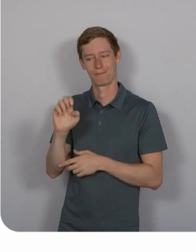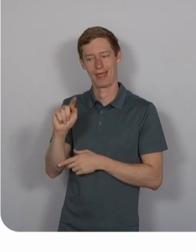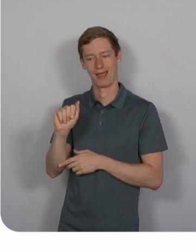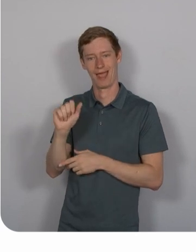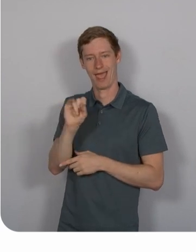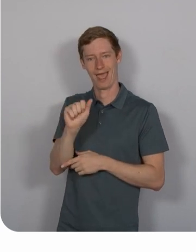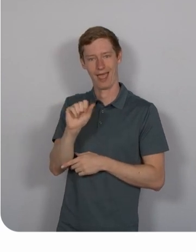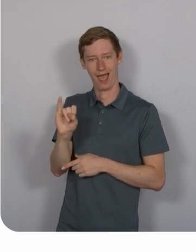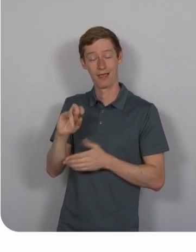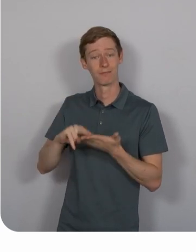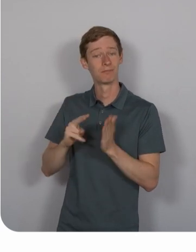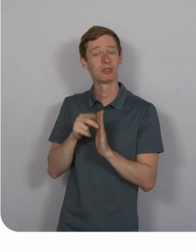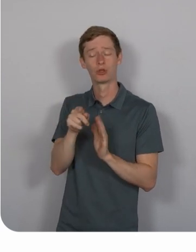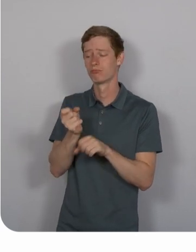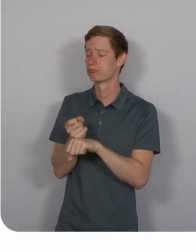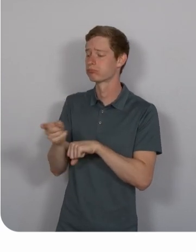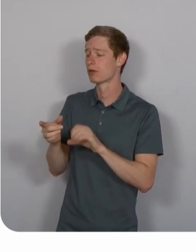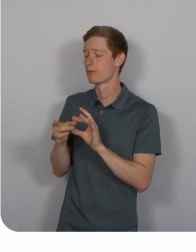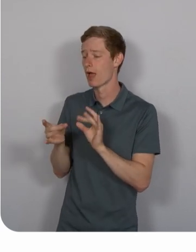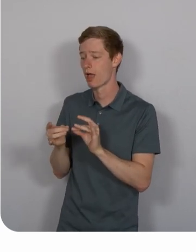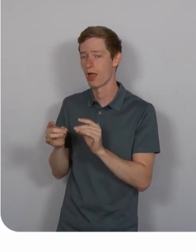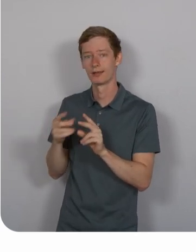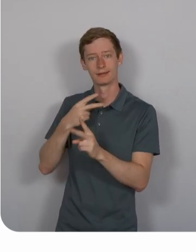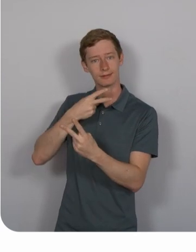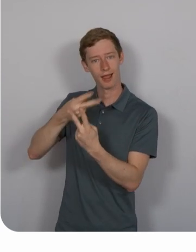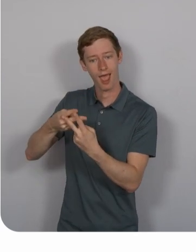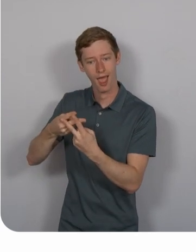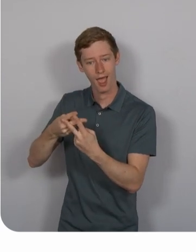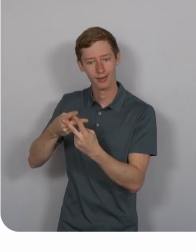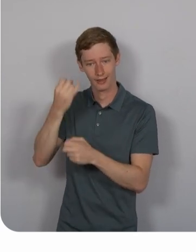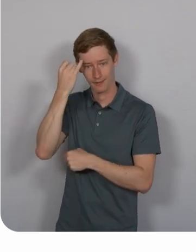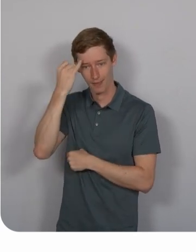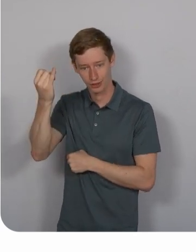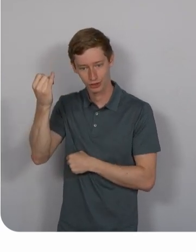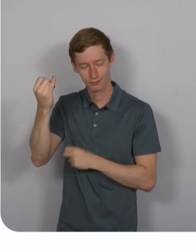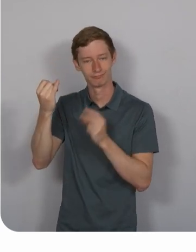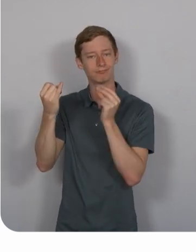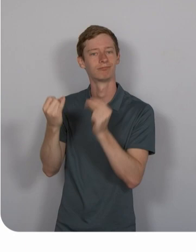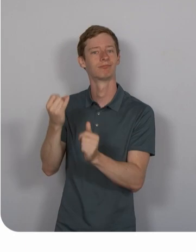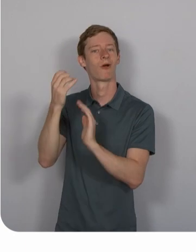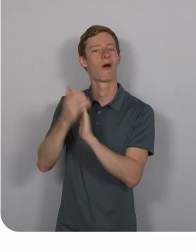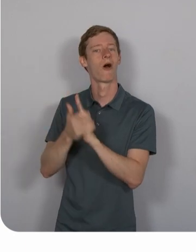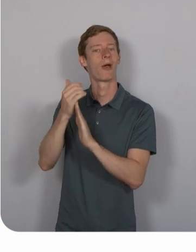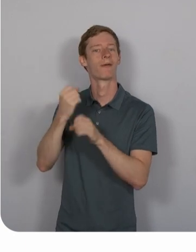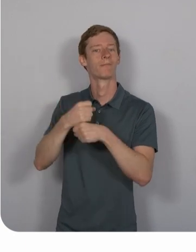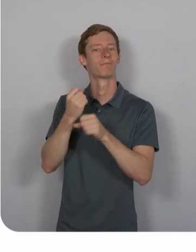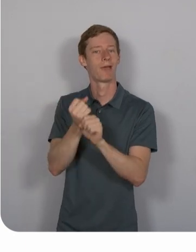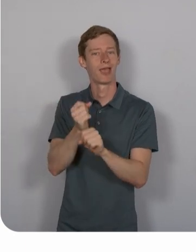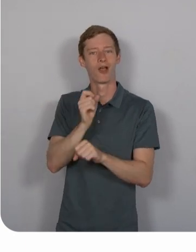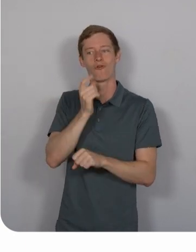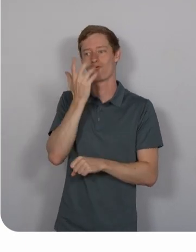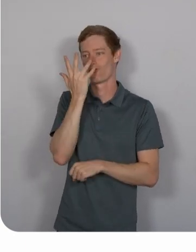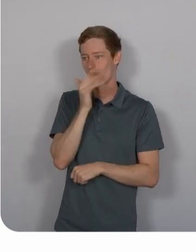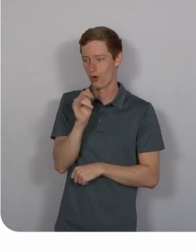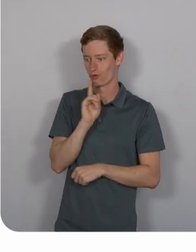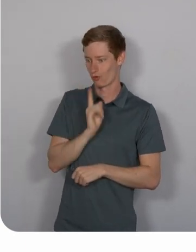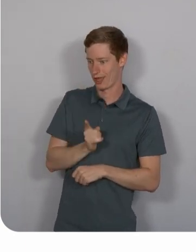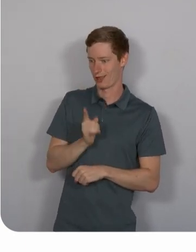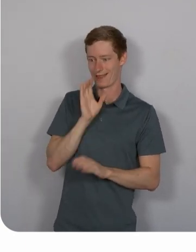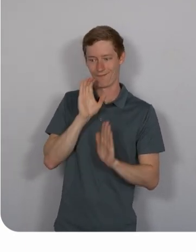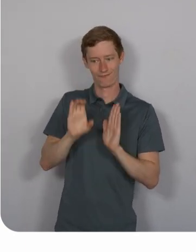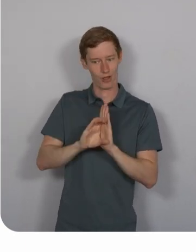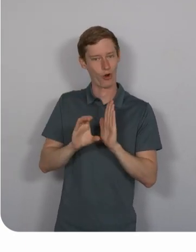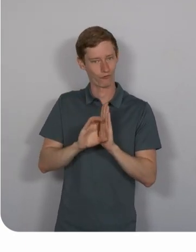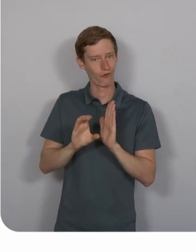it and tag anything with Imagine, and it will generate high-quality, photorealistic images right there in the chat